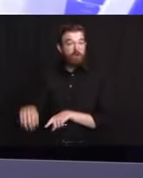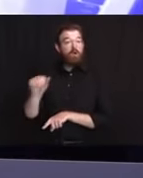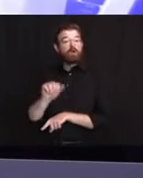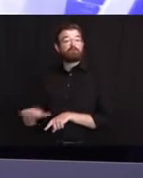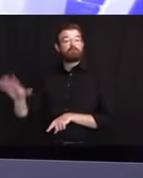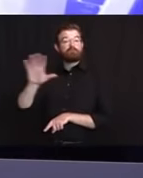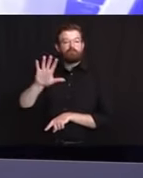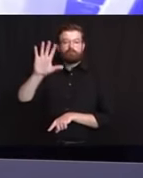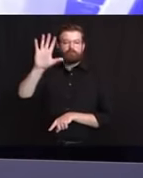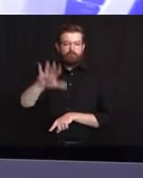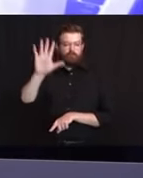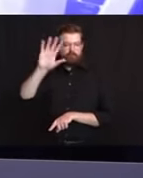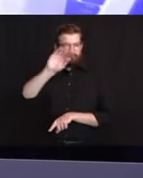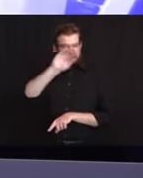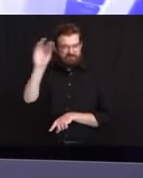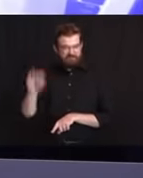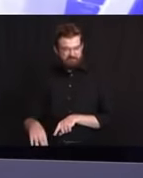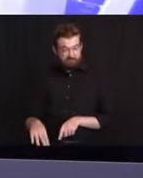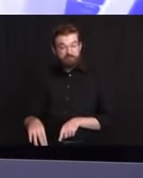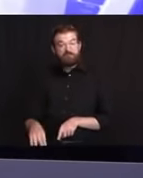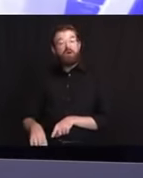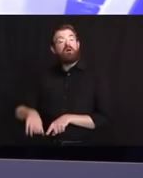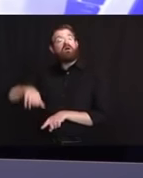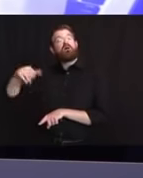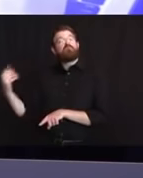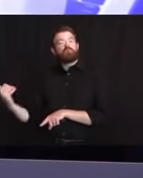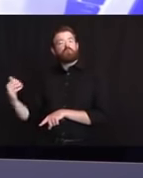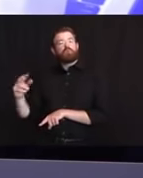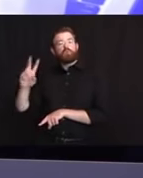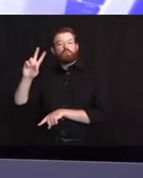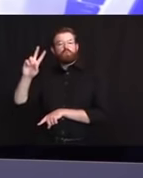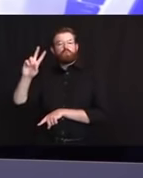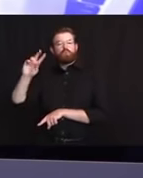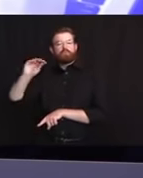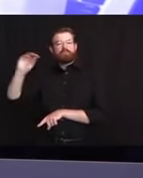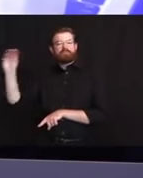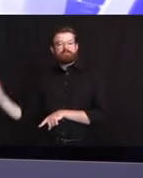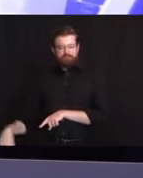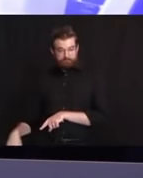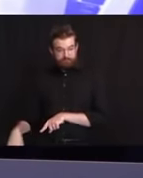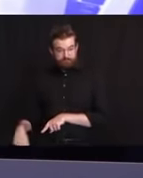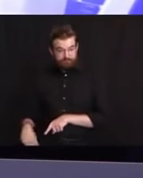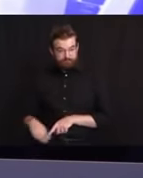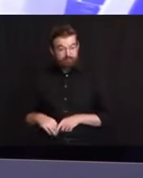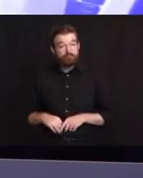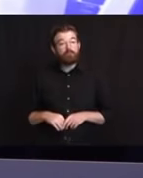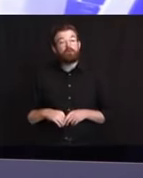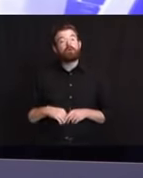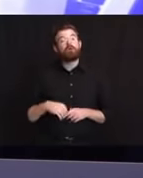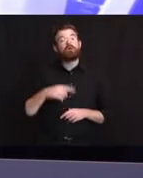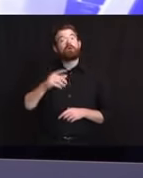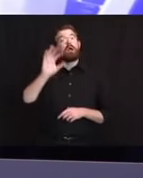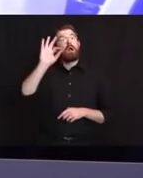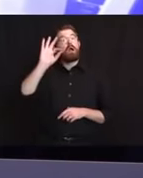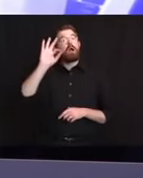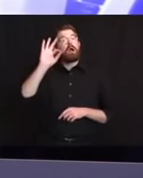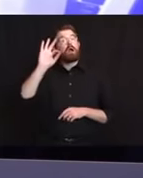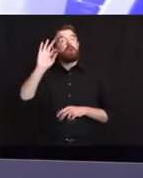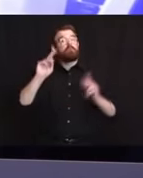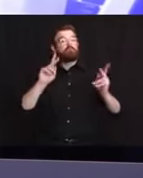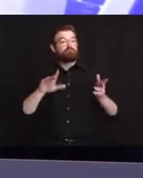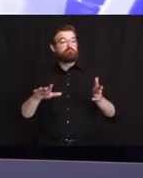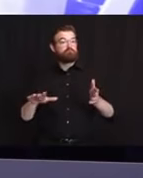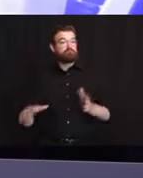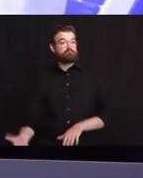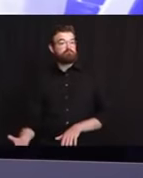1.8. Of the 9 deaths we are reporting today, 2 occurred in June and the remaining 7 occurred in